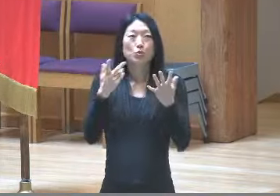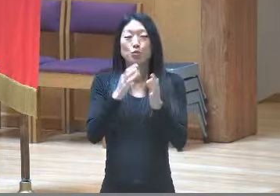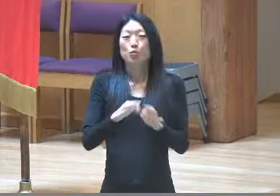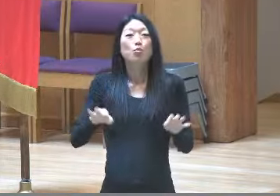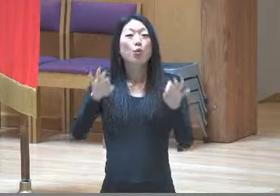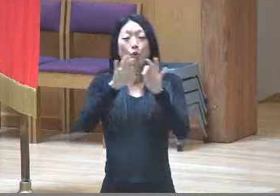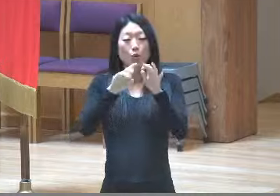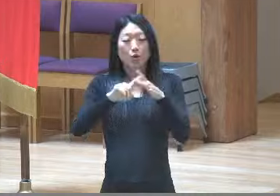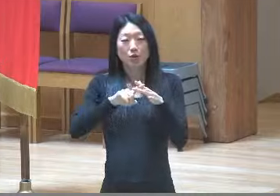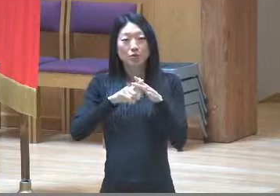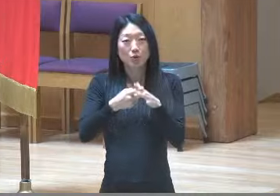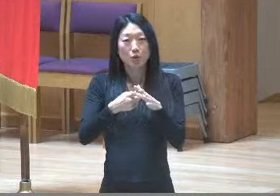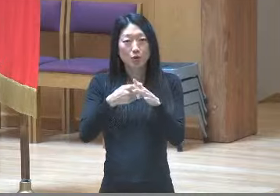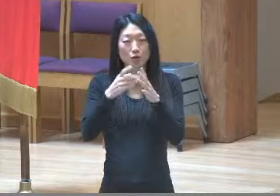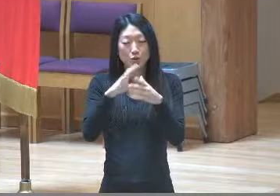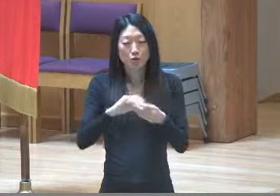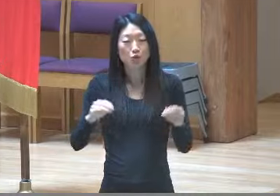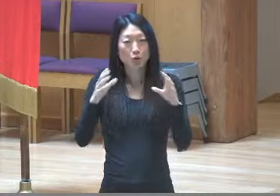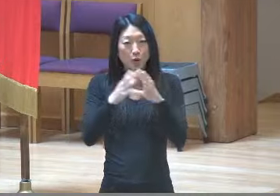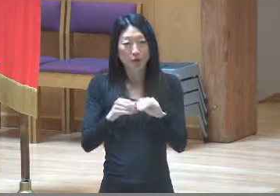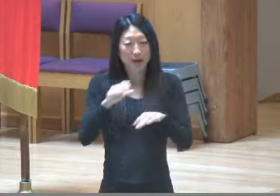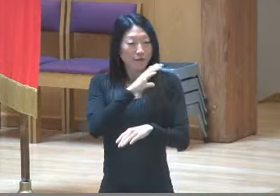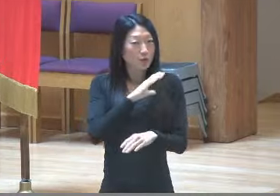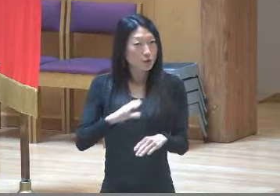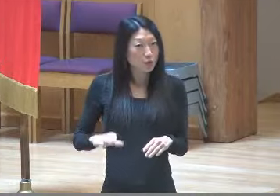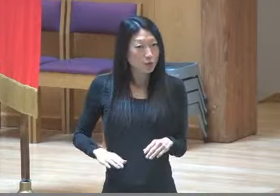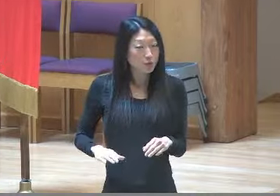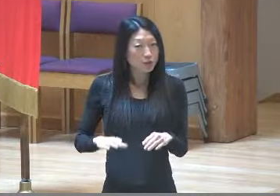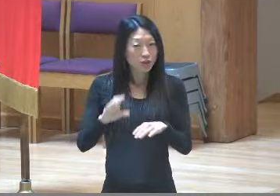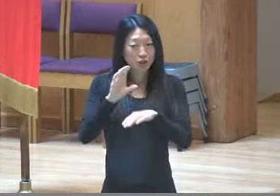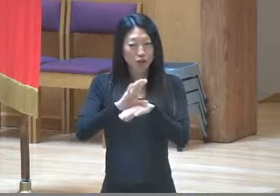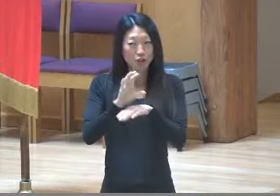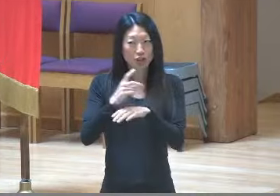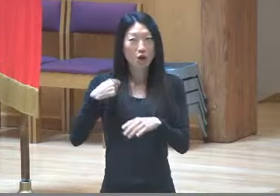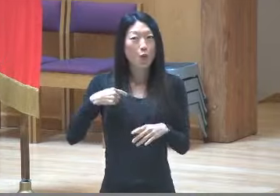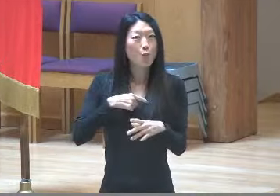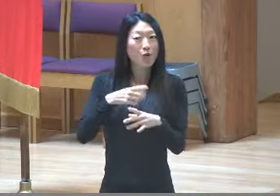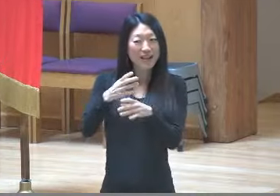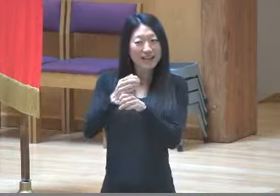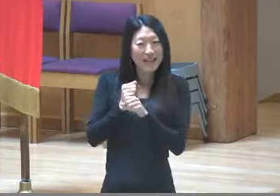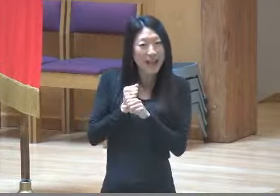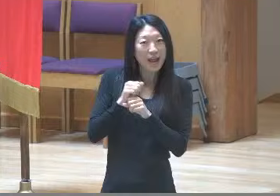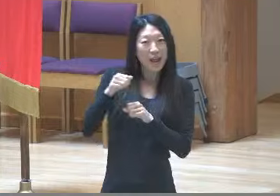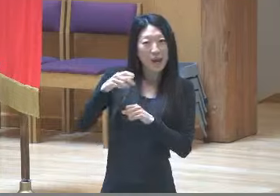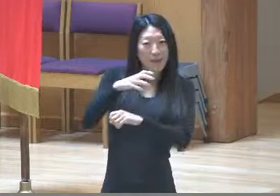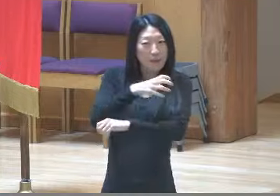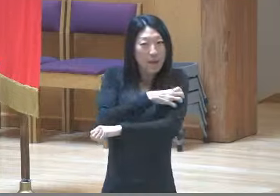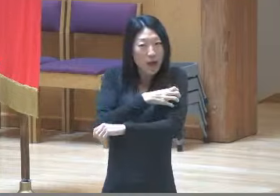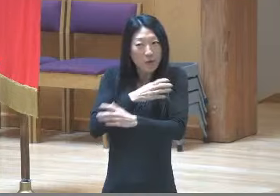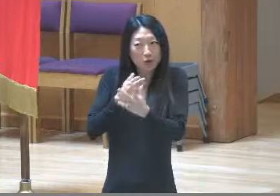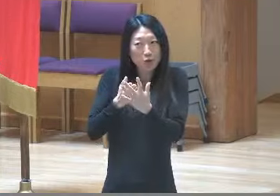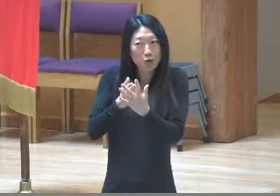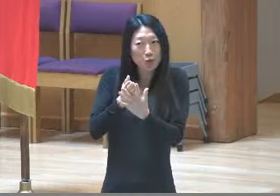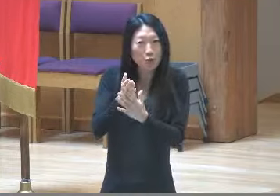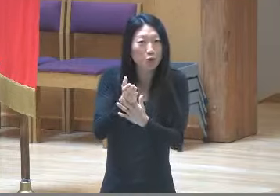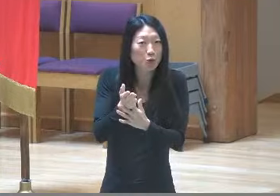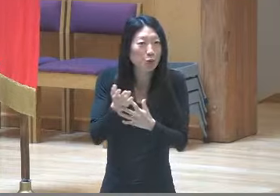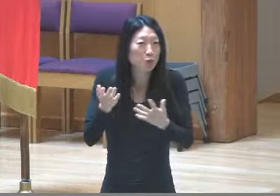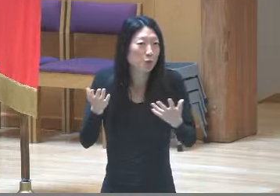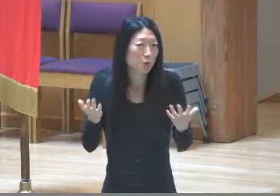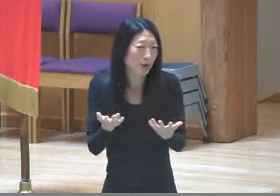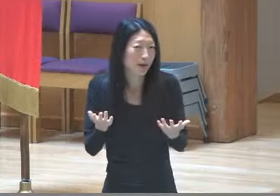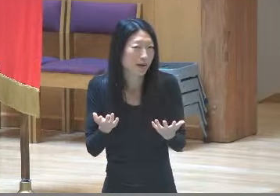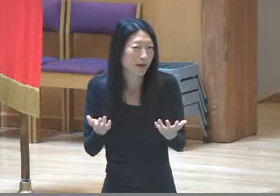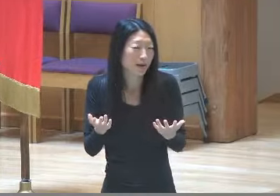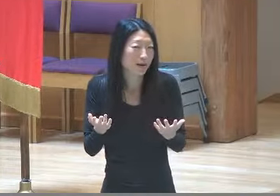church. And it's the day that we gain superpowers from Jesus through, what's one of the things that we always refer to?